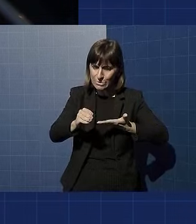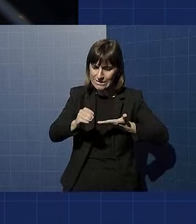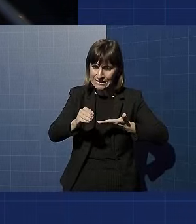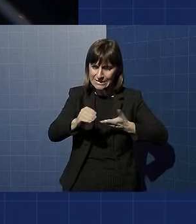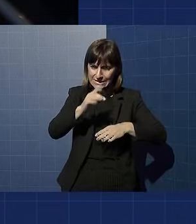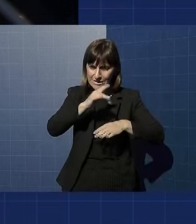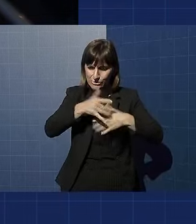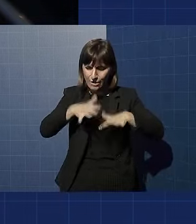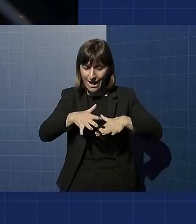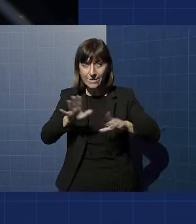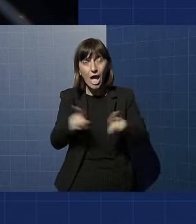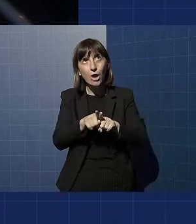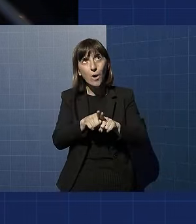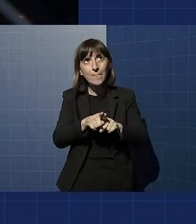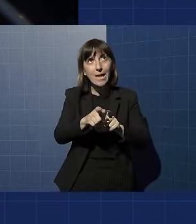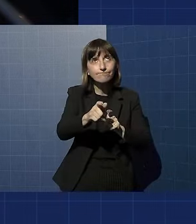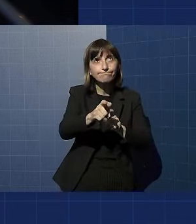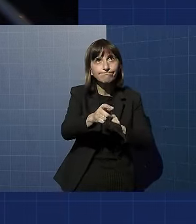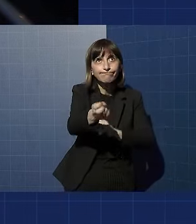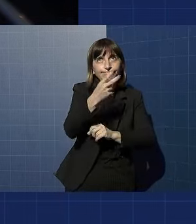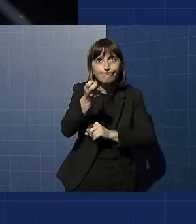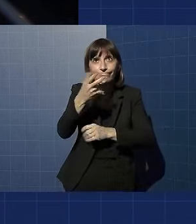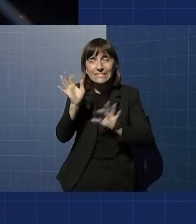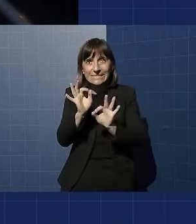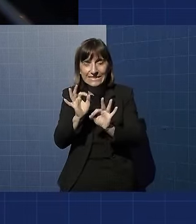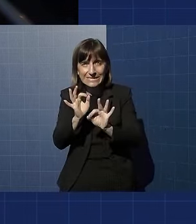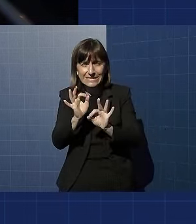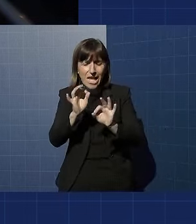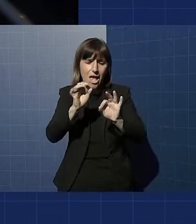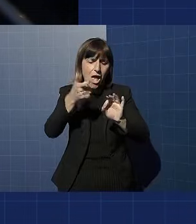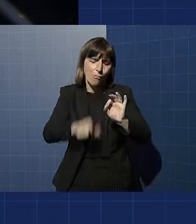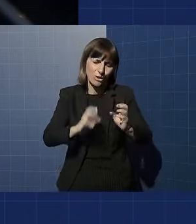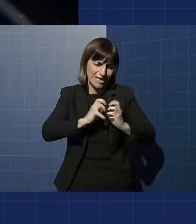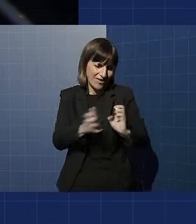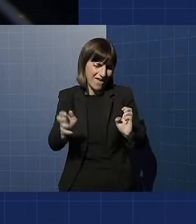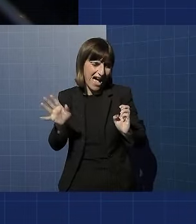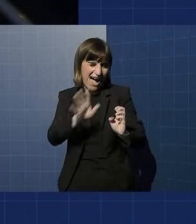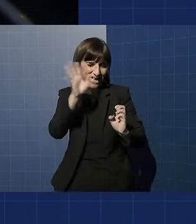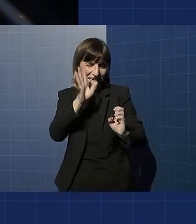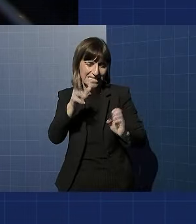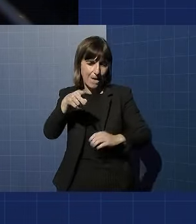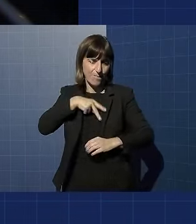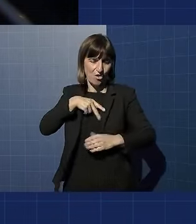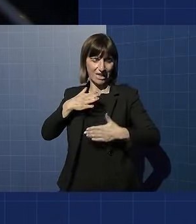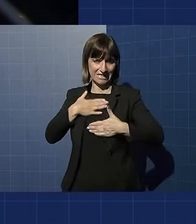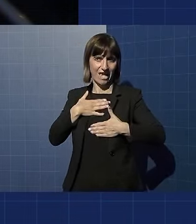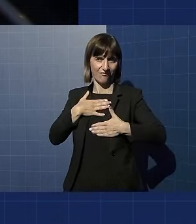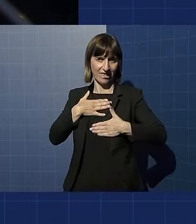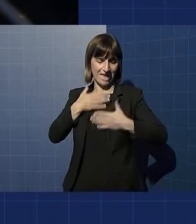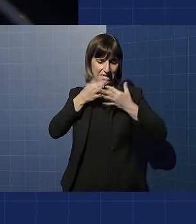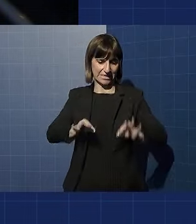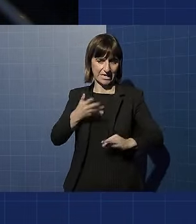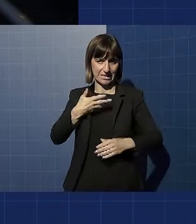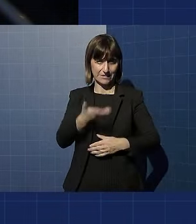as Ilaria mentioned, the astronauts go through, of course, there's a lot of discussion with the psychologist, with their doctor, but not